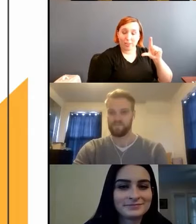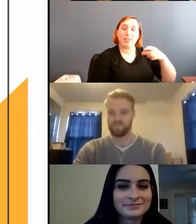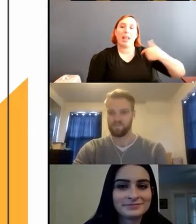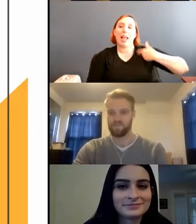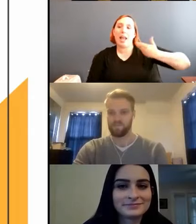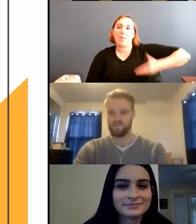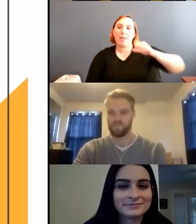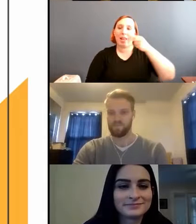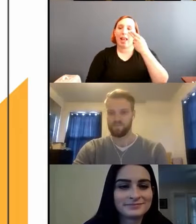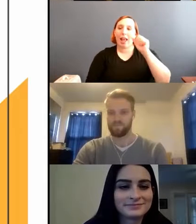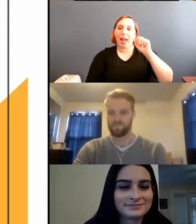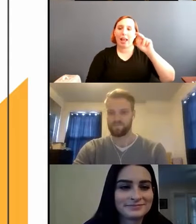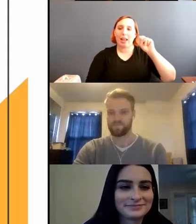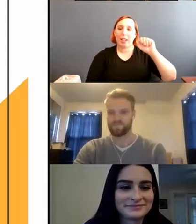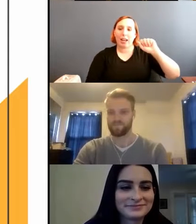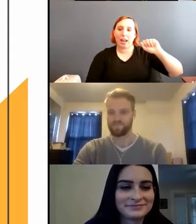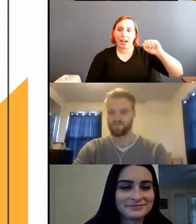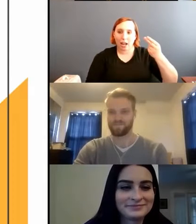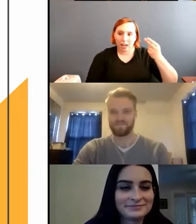And I'm Hannah.